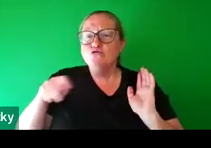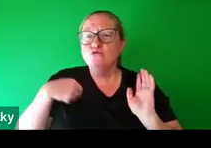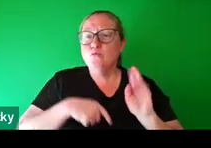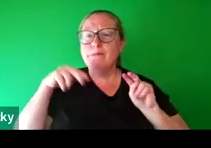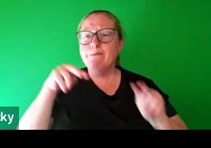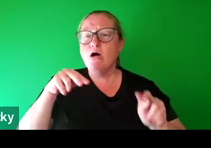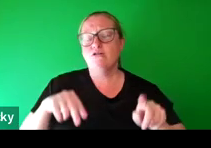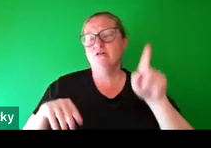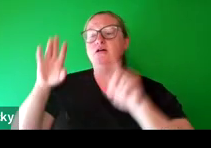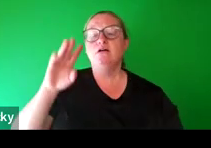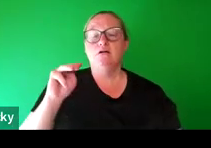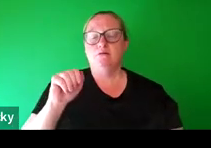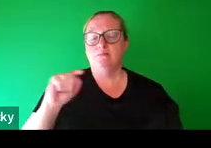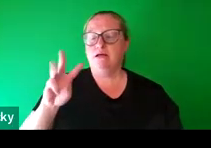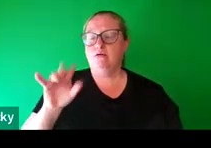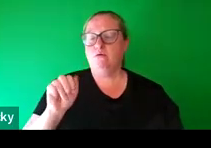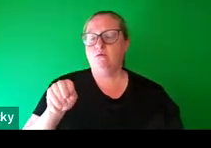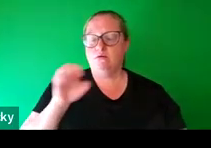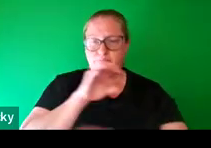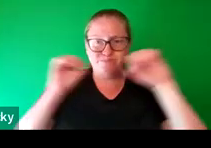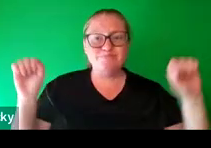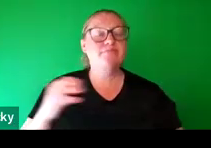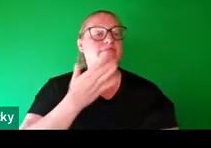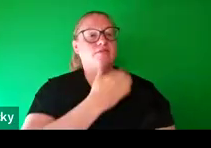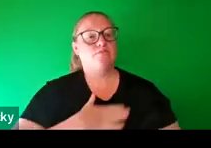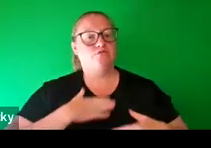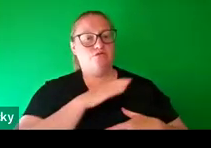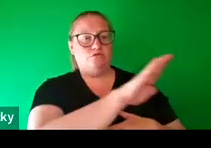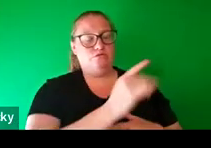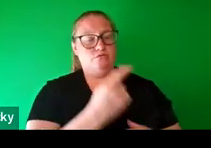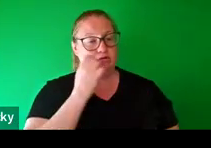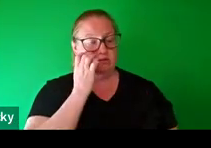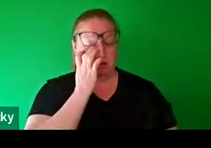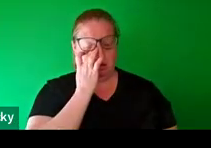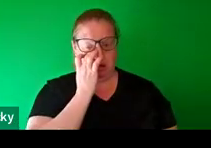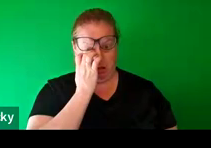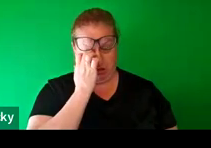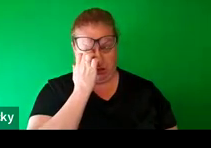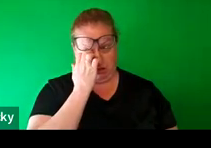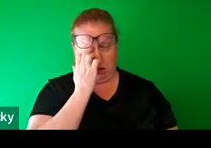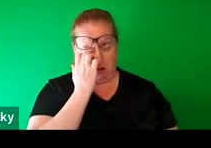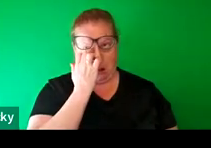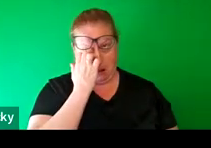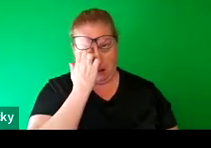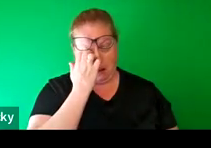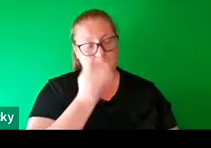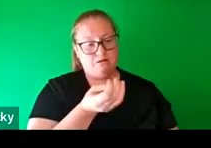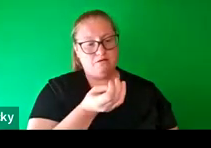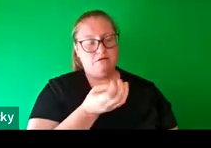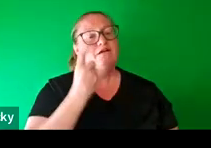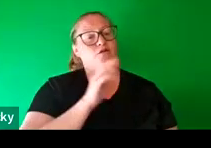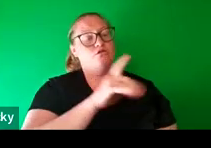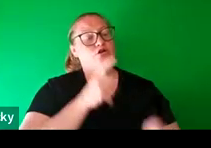I'm going to jump. Appreciate the question. So first, I think for the contracts, I think that would be maybe in